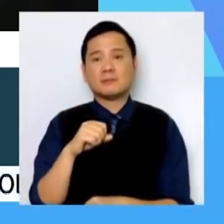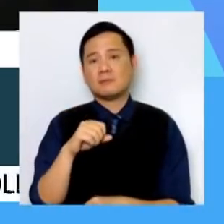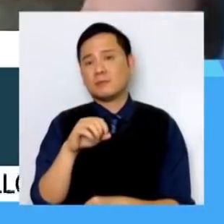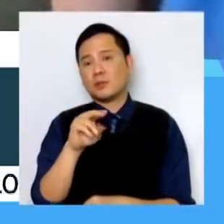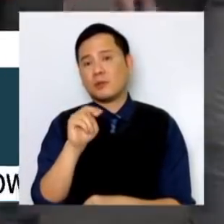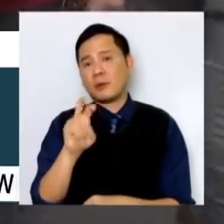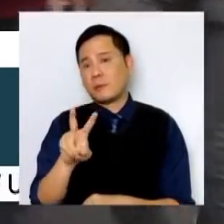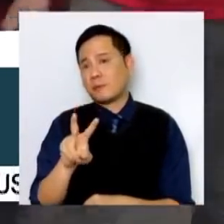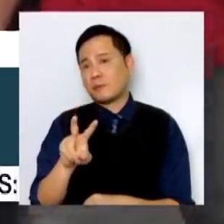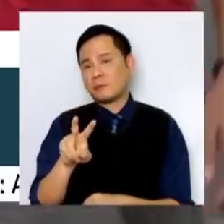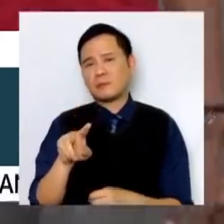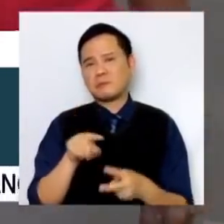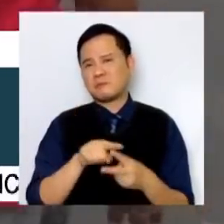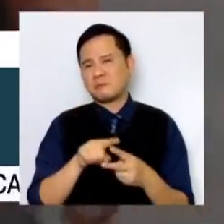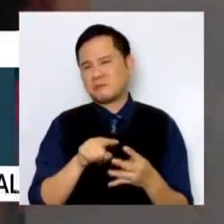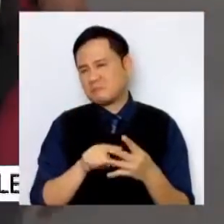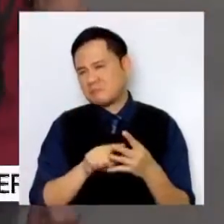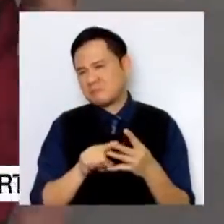yung bilang ng kaso.